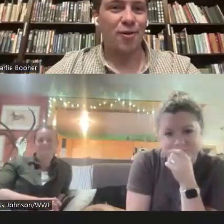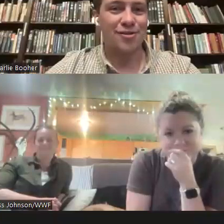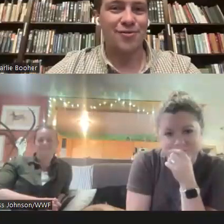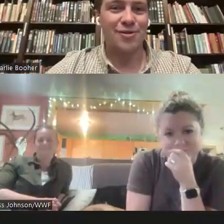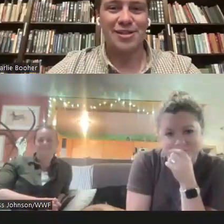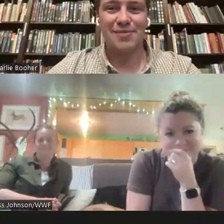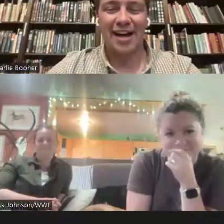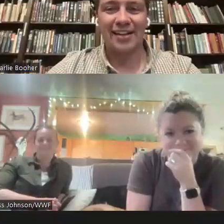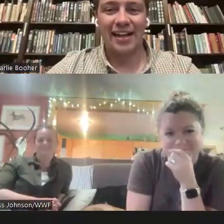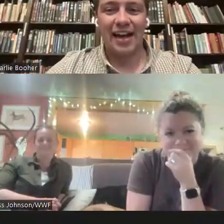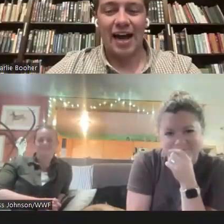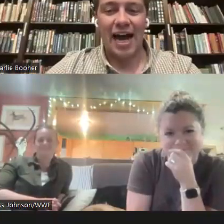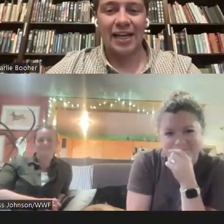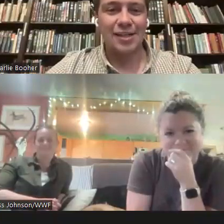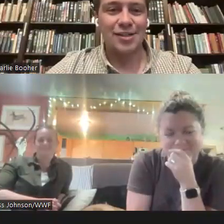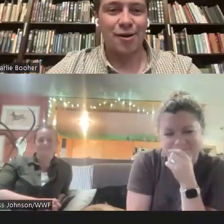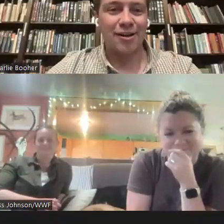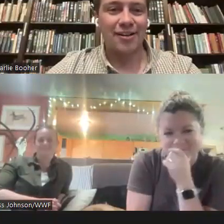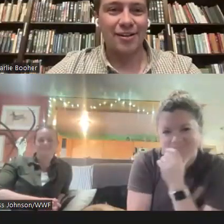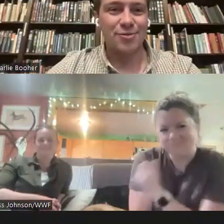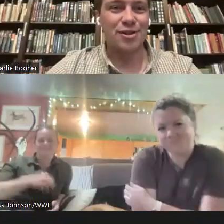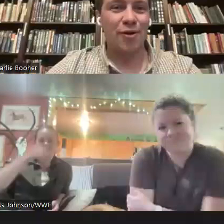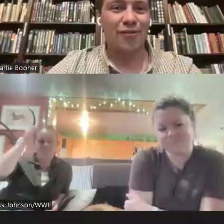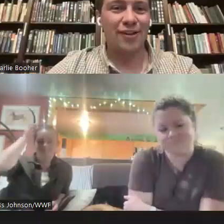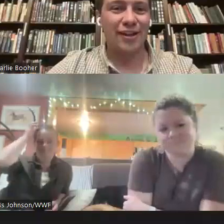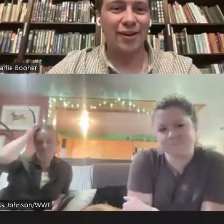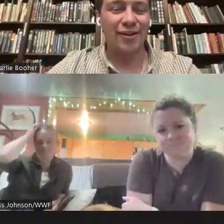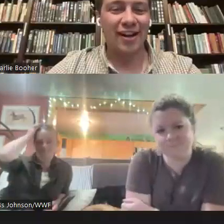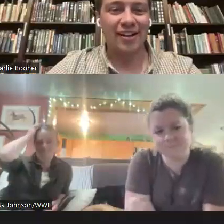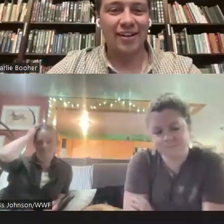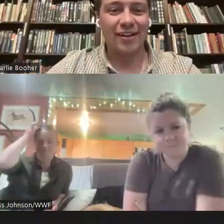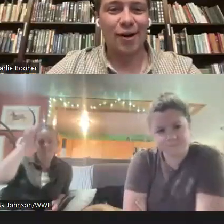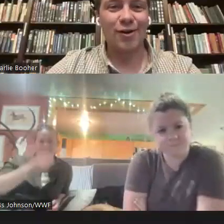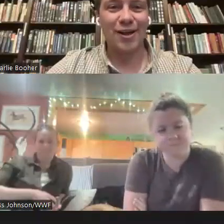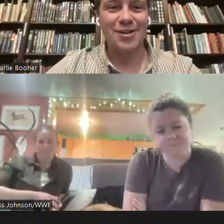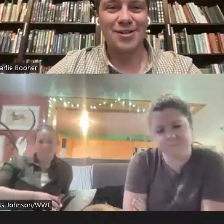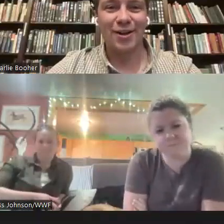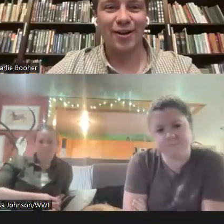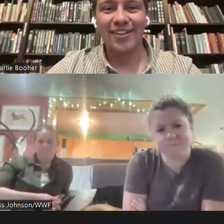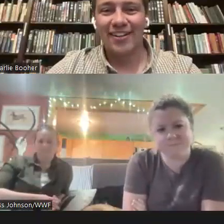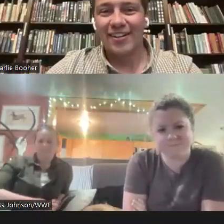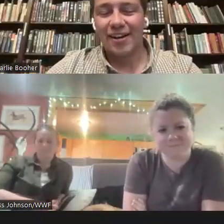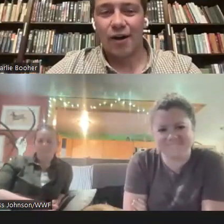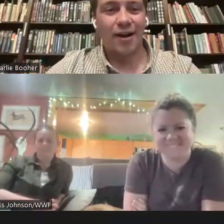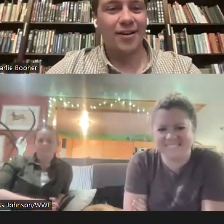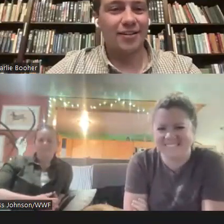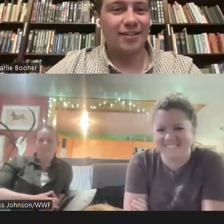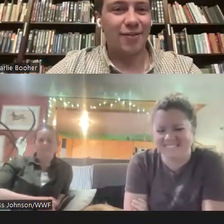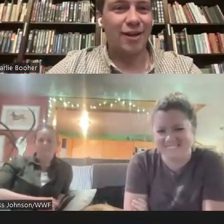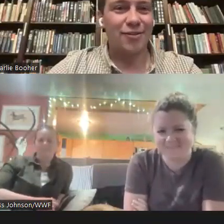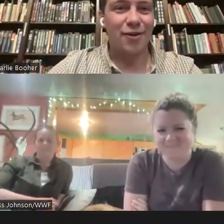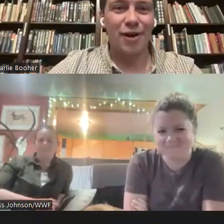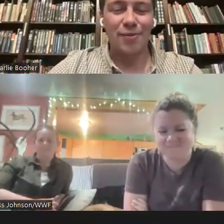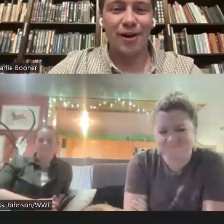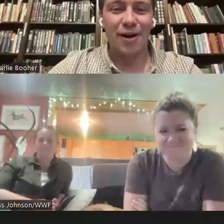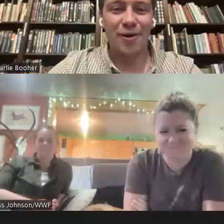advice, a few words of wisdom on how to get started. Because we so often hear, call your legislator. All right,